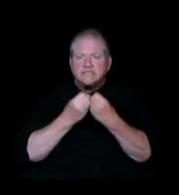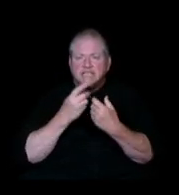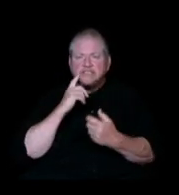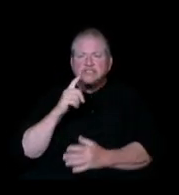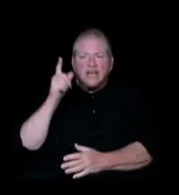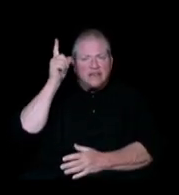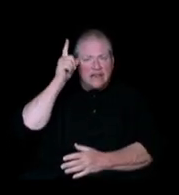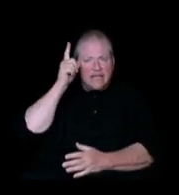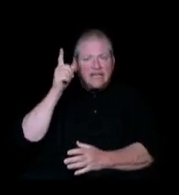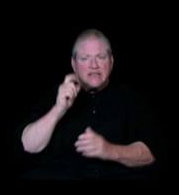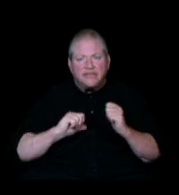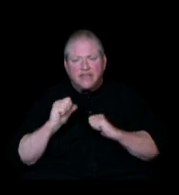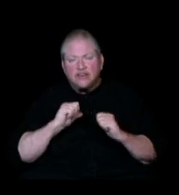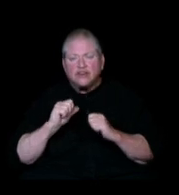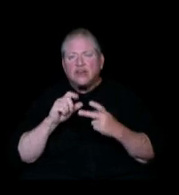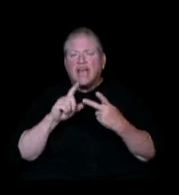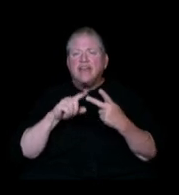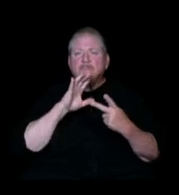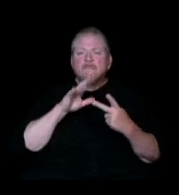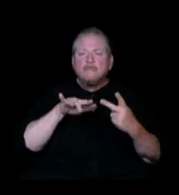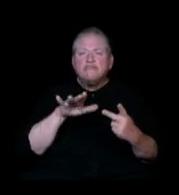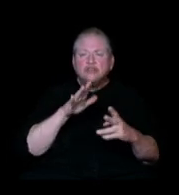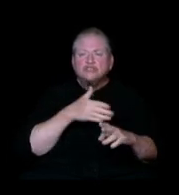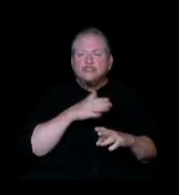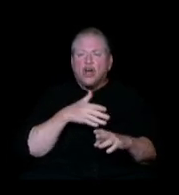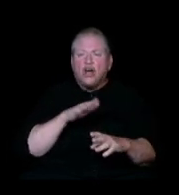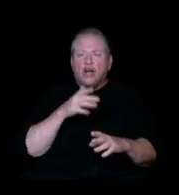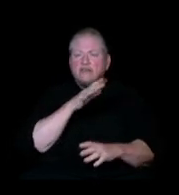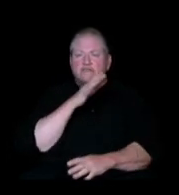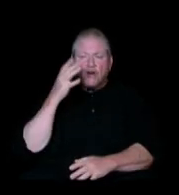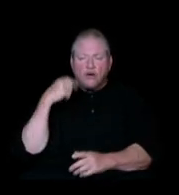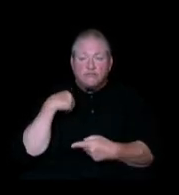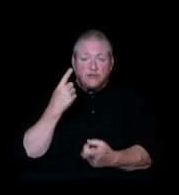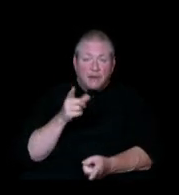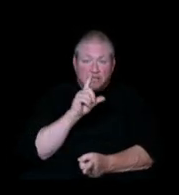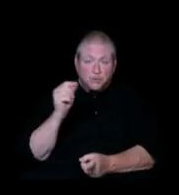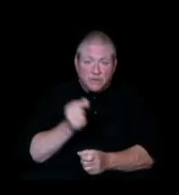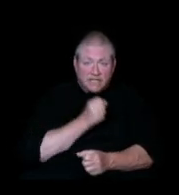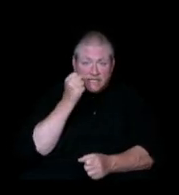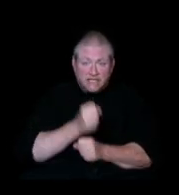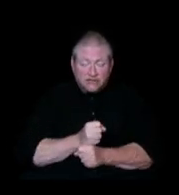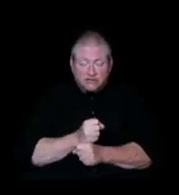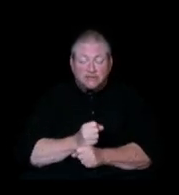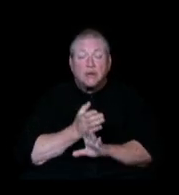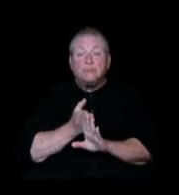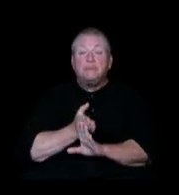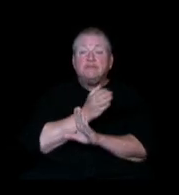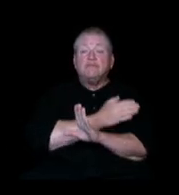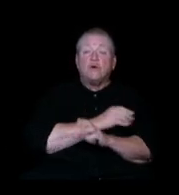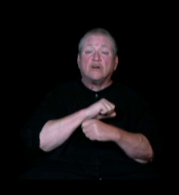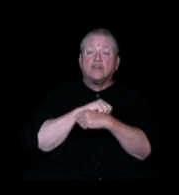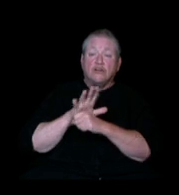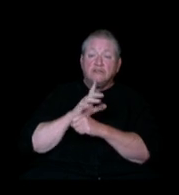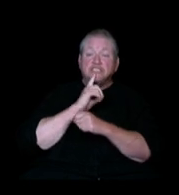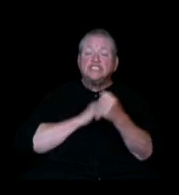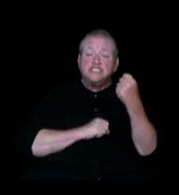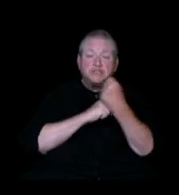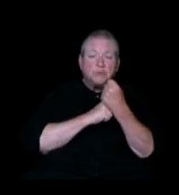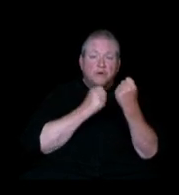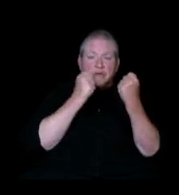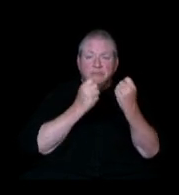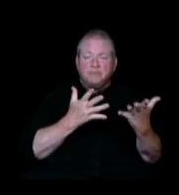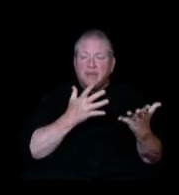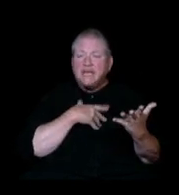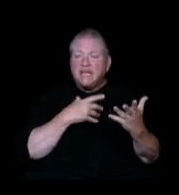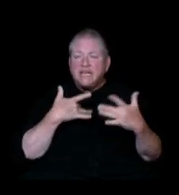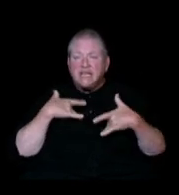Lincoln Theater and Riversong Farm for the past 20 years. Before COVID, she supported many annual events such as the Lights